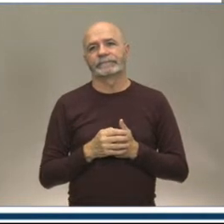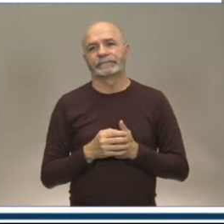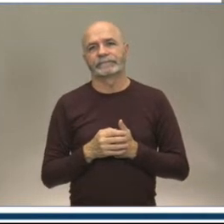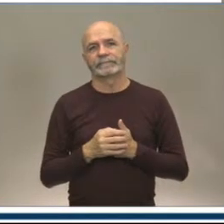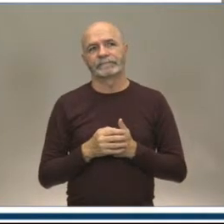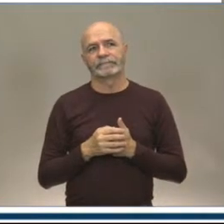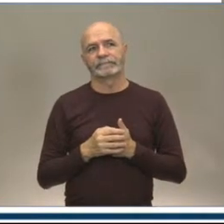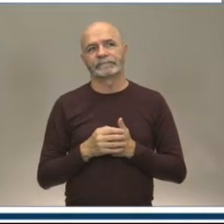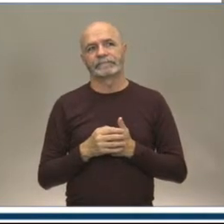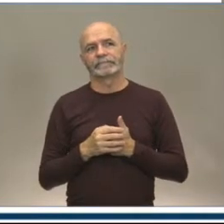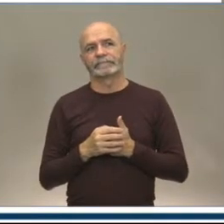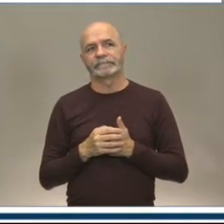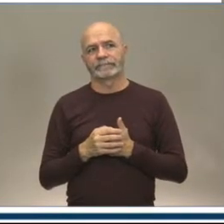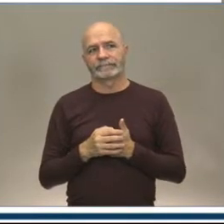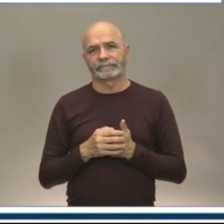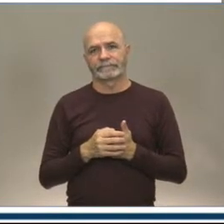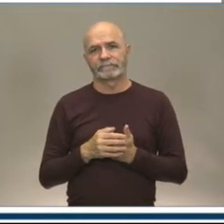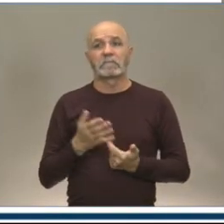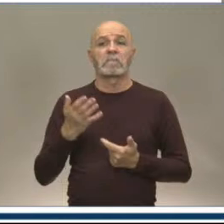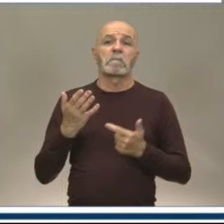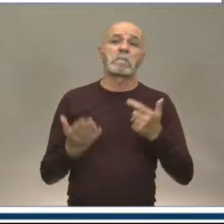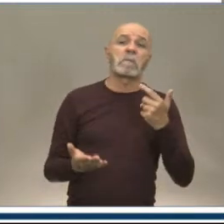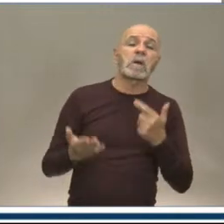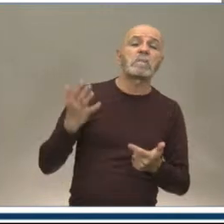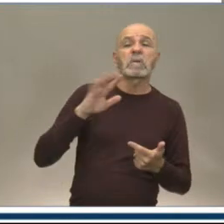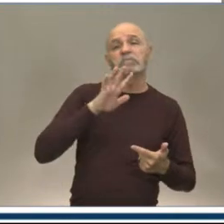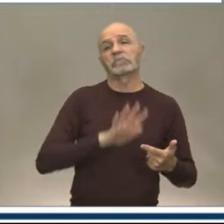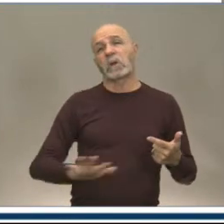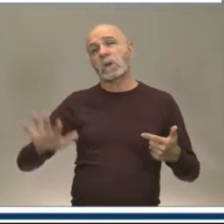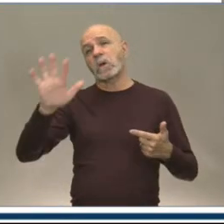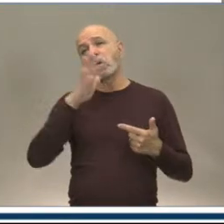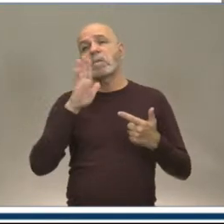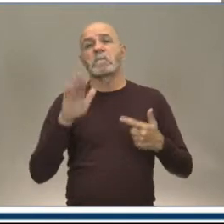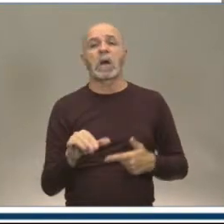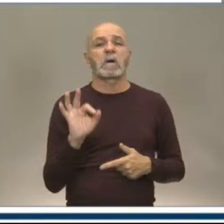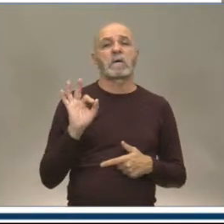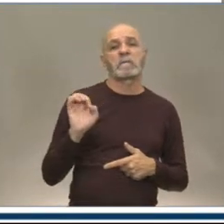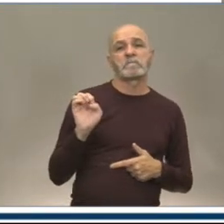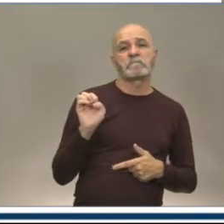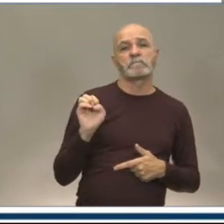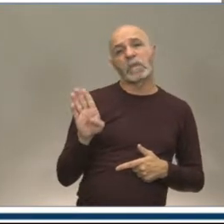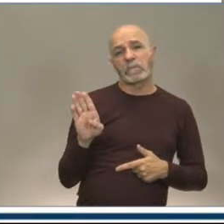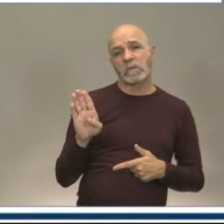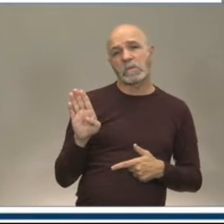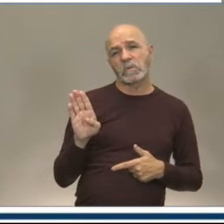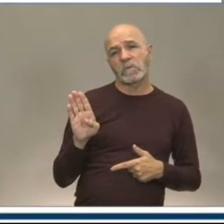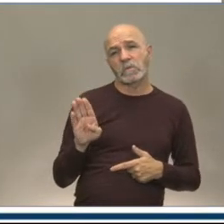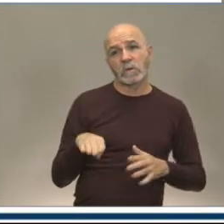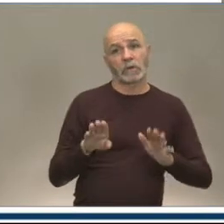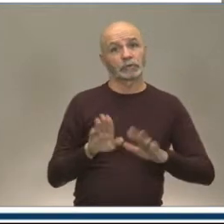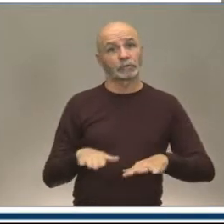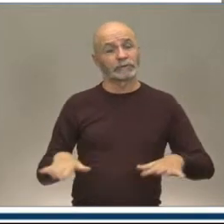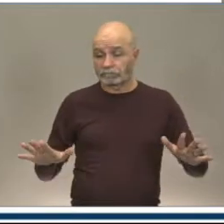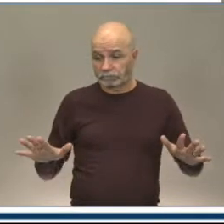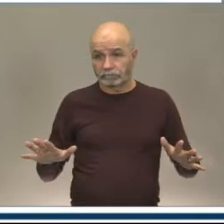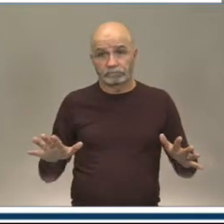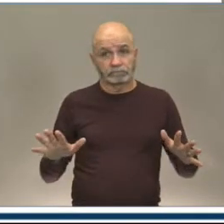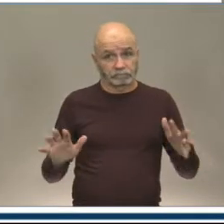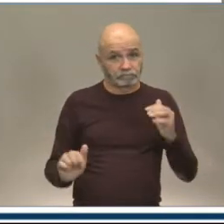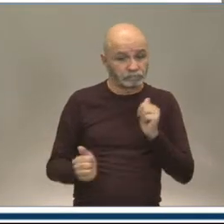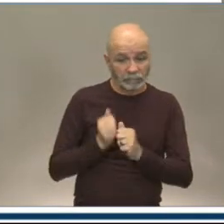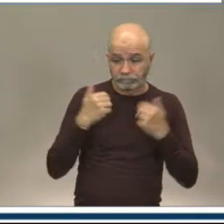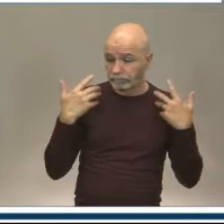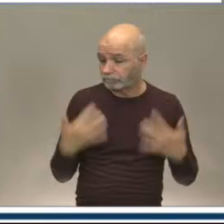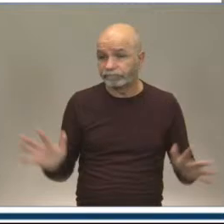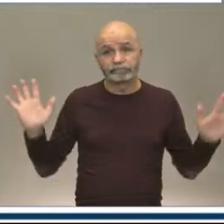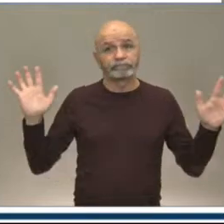Given that, it would be in February that we'd start to have children who are fully vaccinated. At which time,